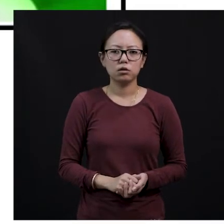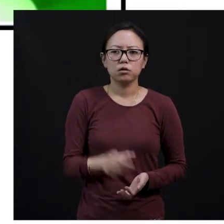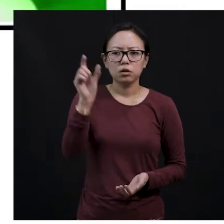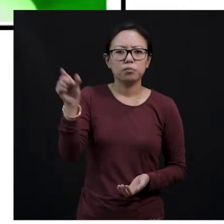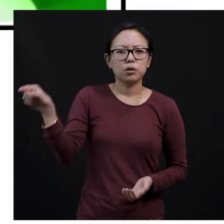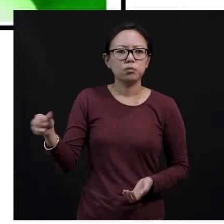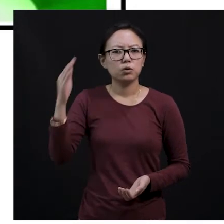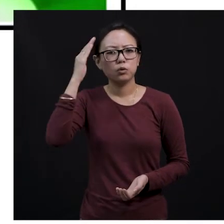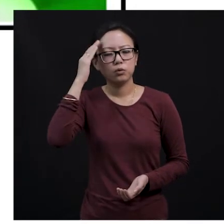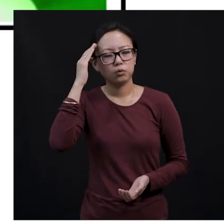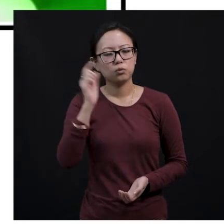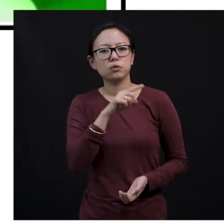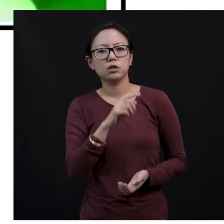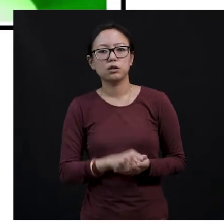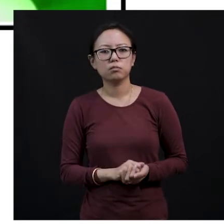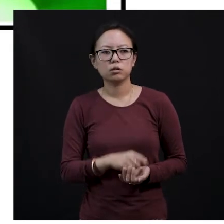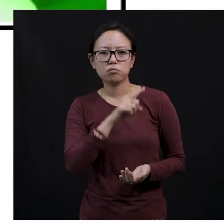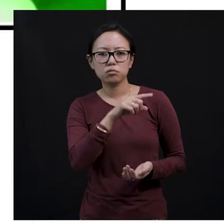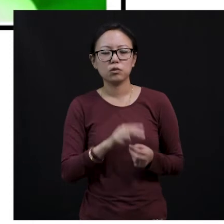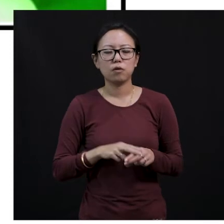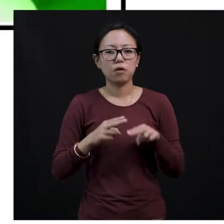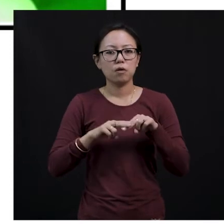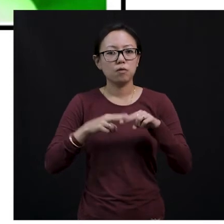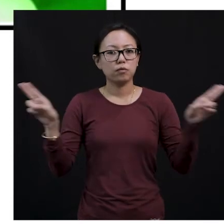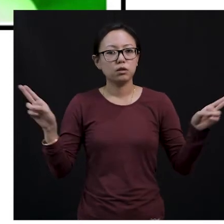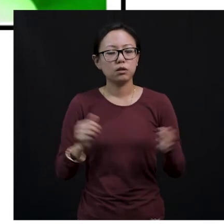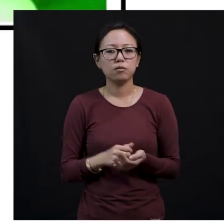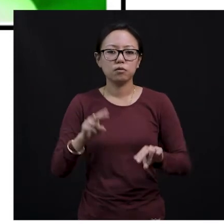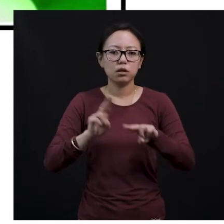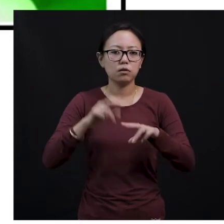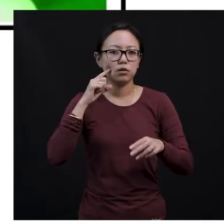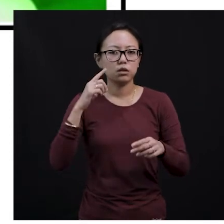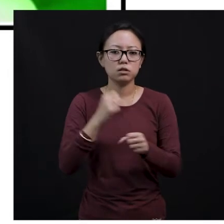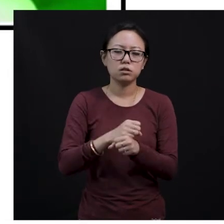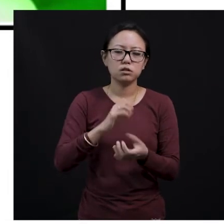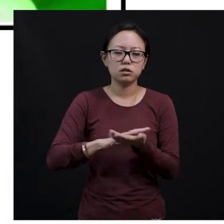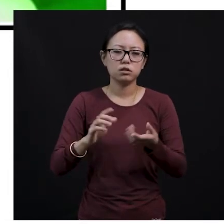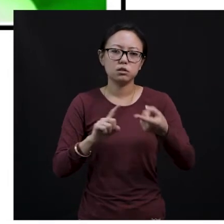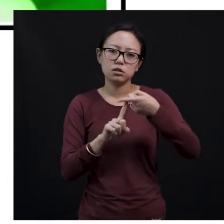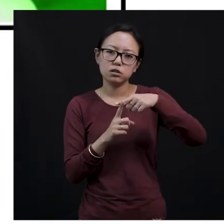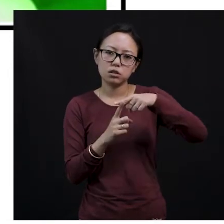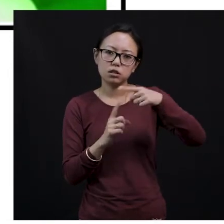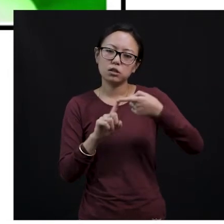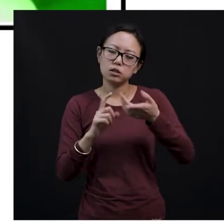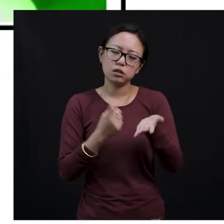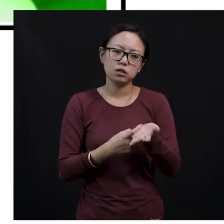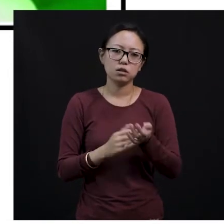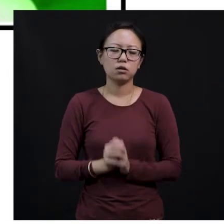nation. Less of us would know that he was also a great social reformer. So